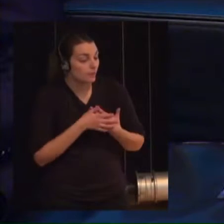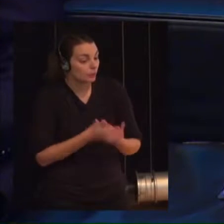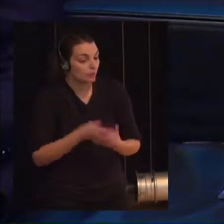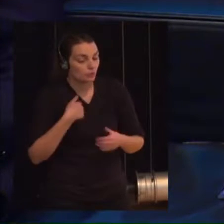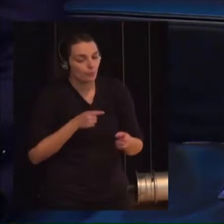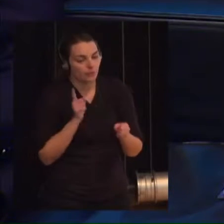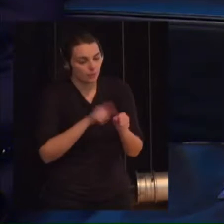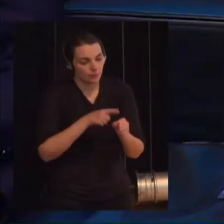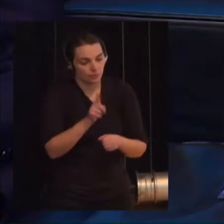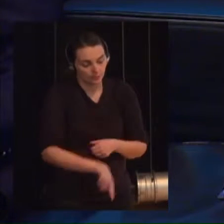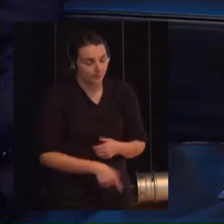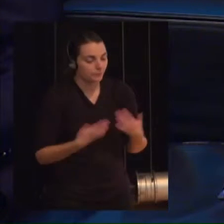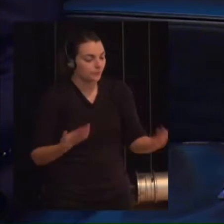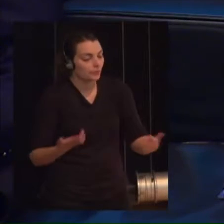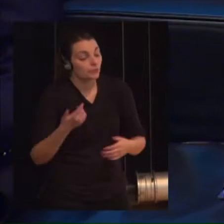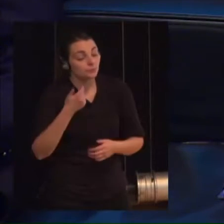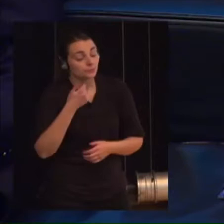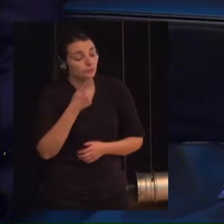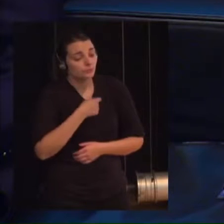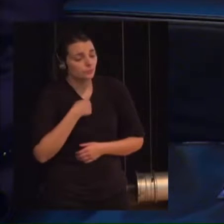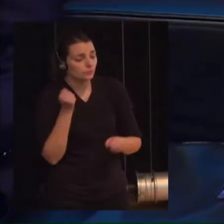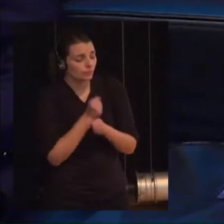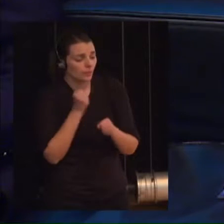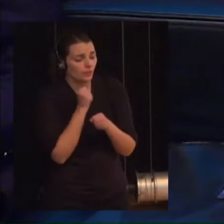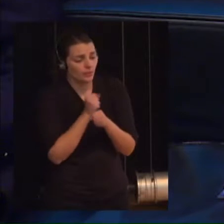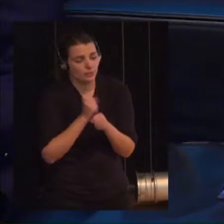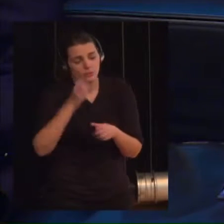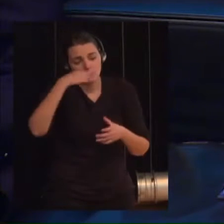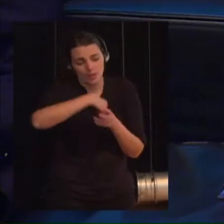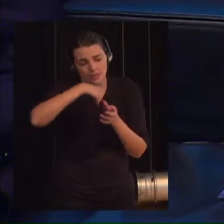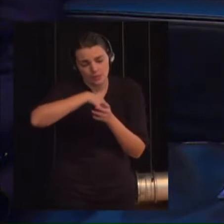Financial Times and the Economist Group, I'm also writing about issues like